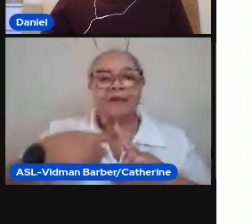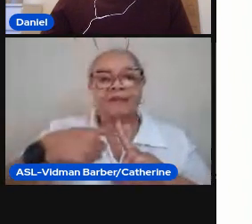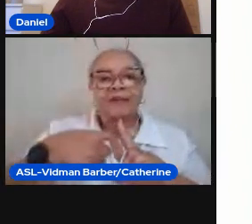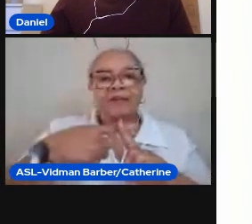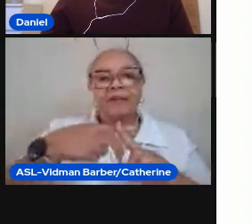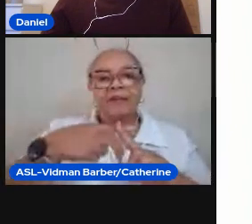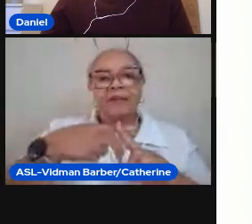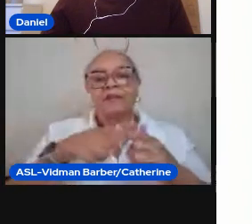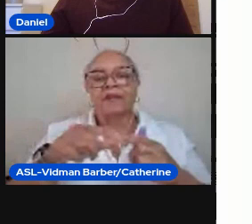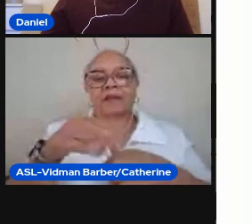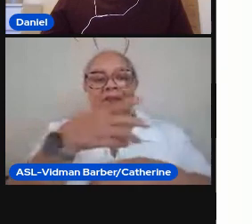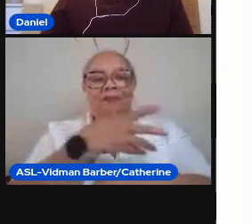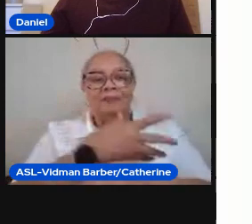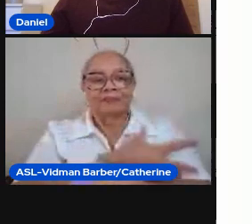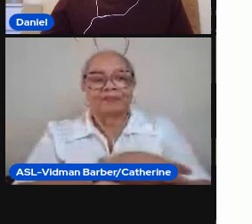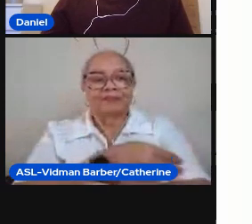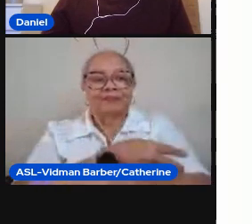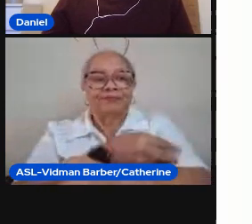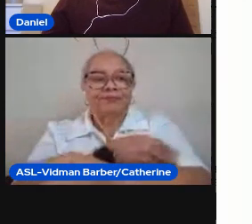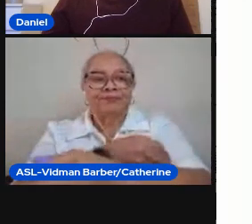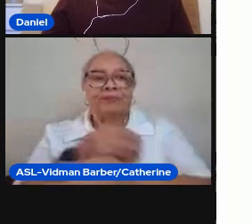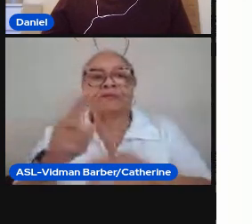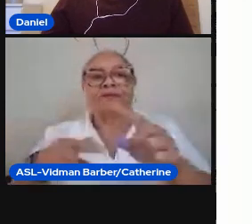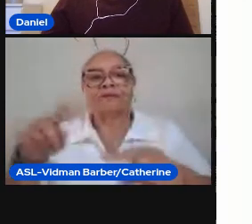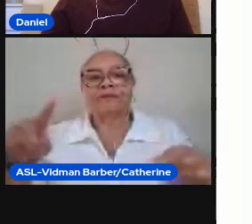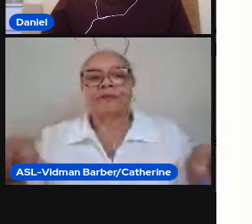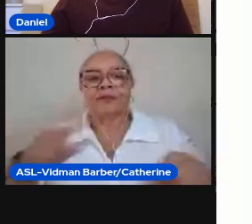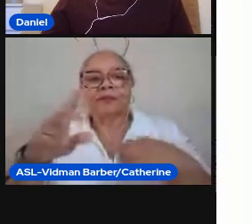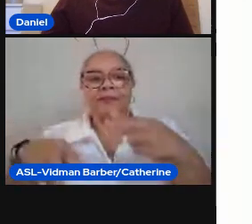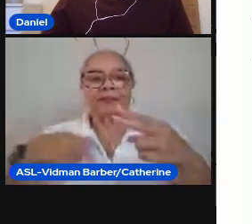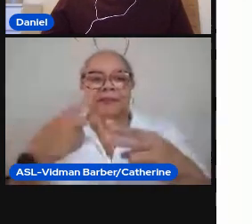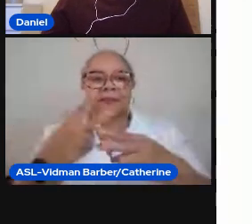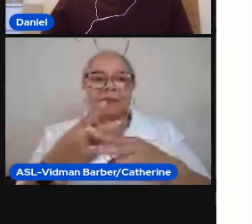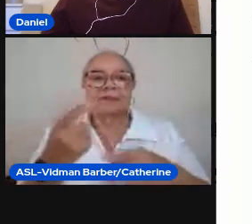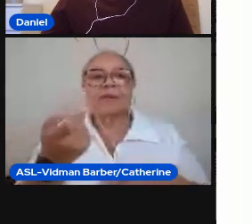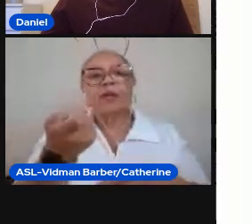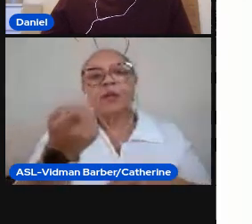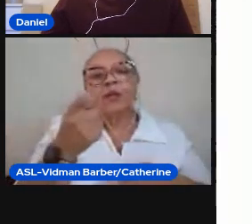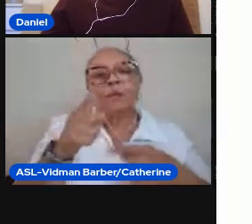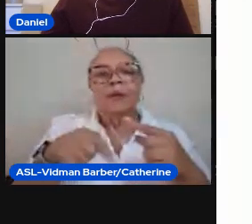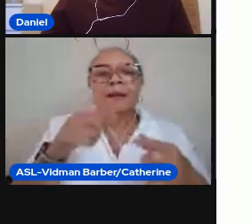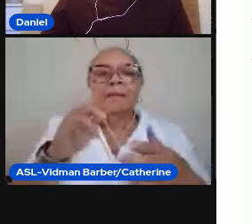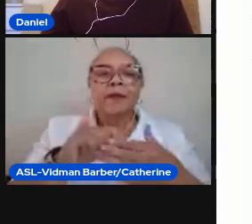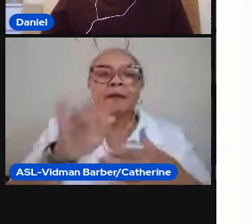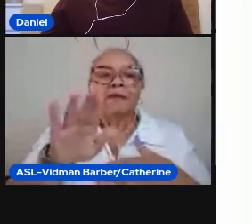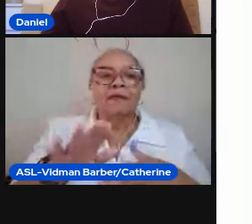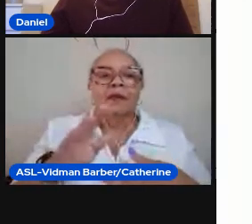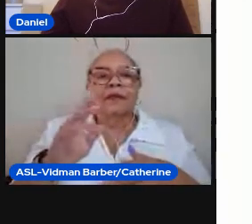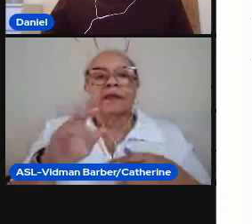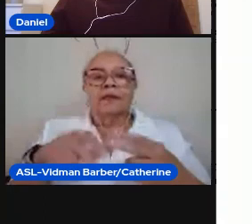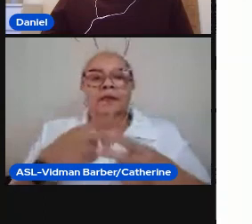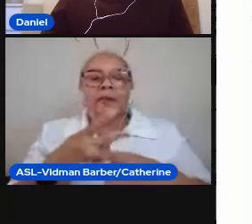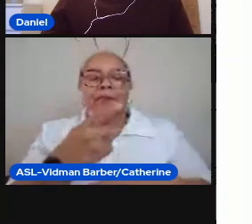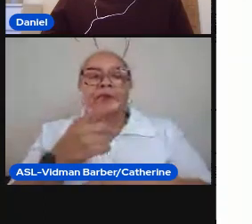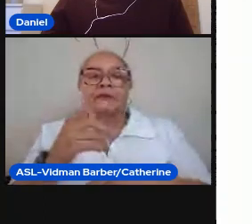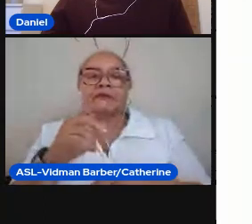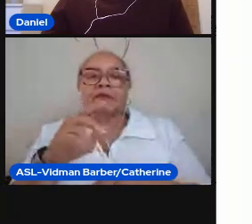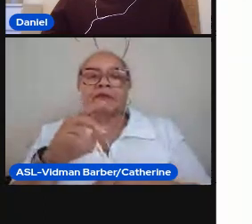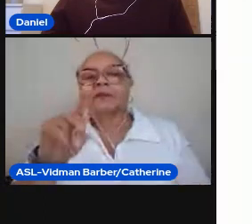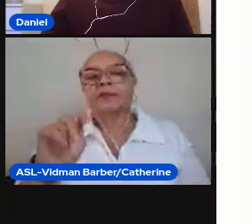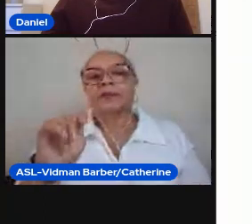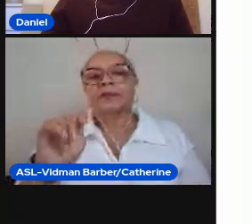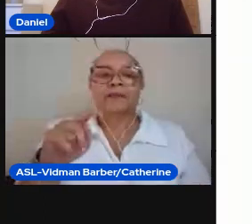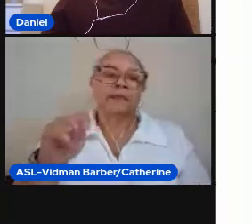blood samples at various time points. A little bit about the epidemiology of typhoid fever. So it's a